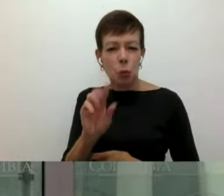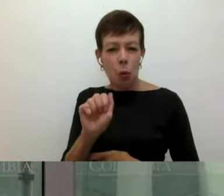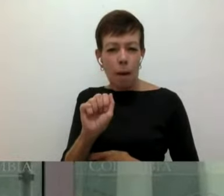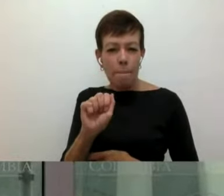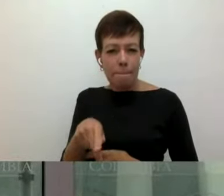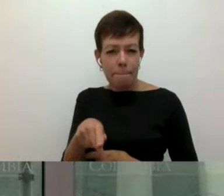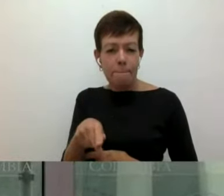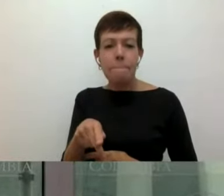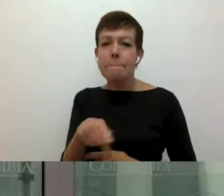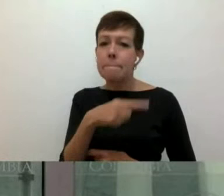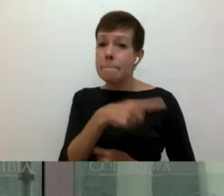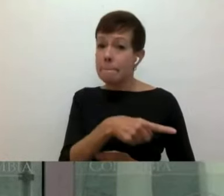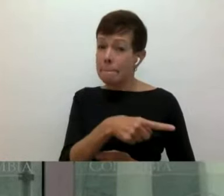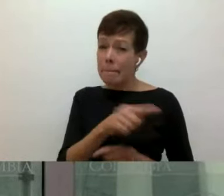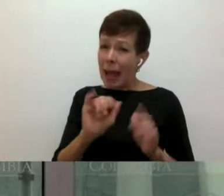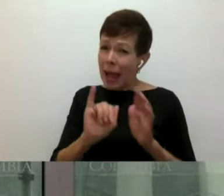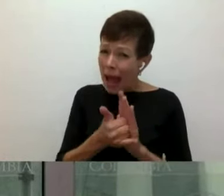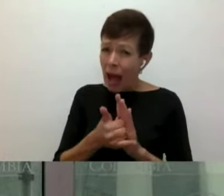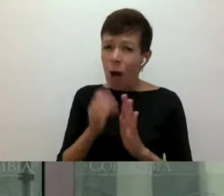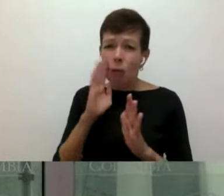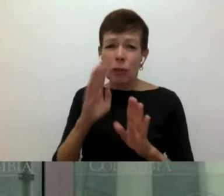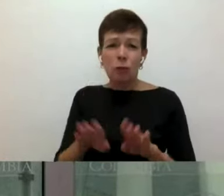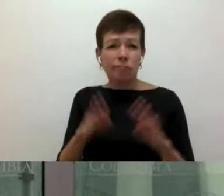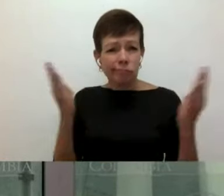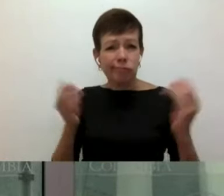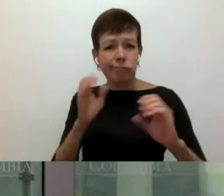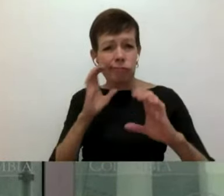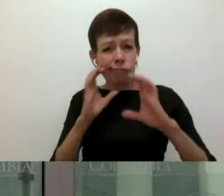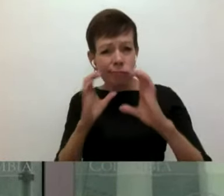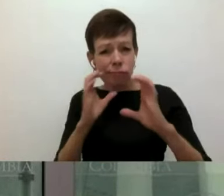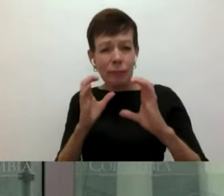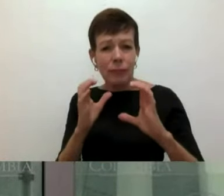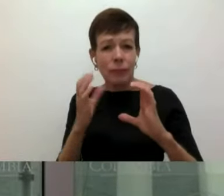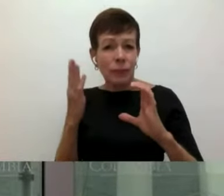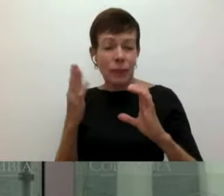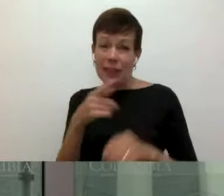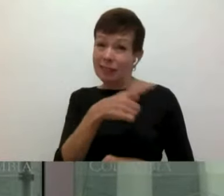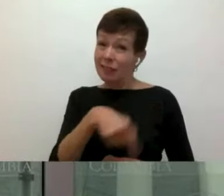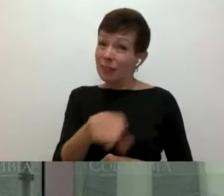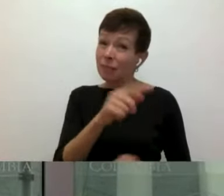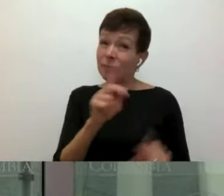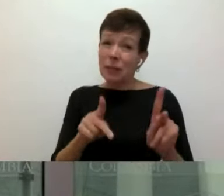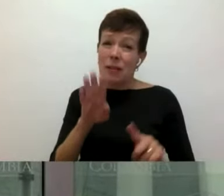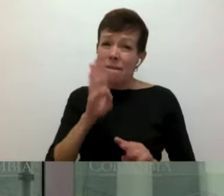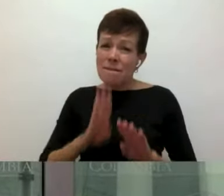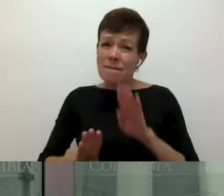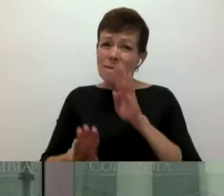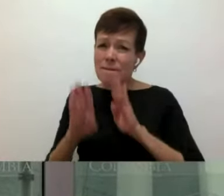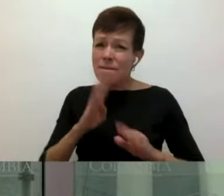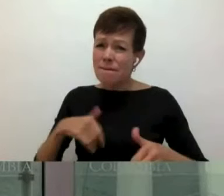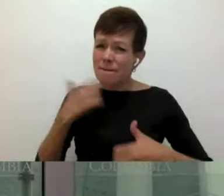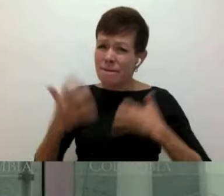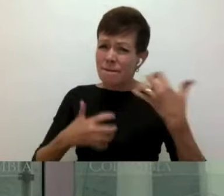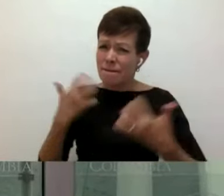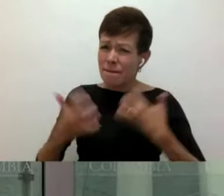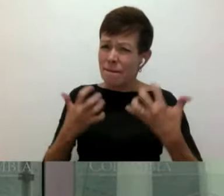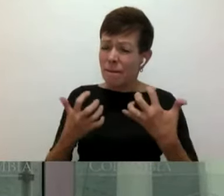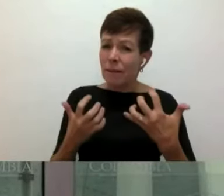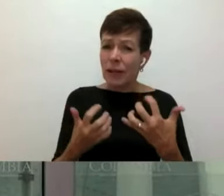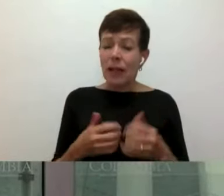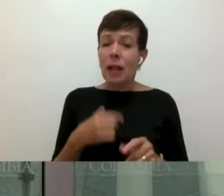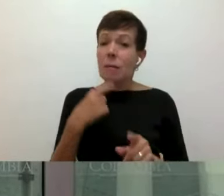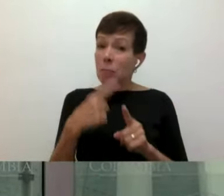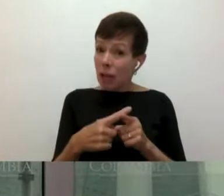fires, how are you going to open those lines of communication, given that there's just so